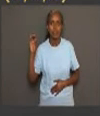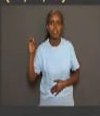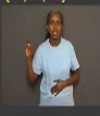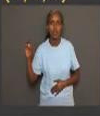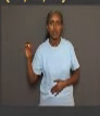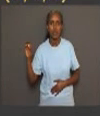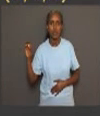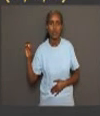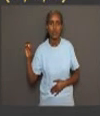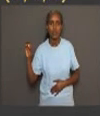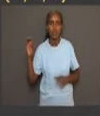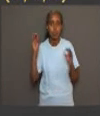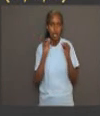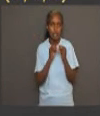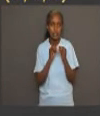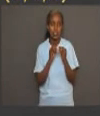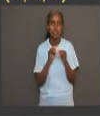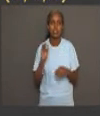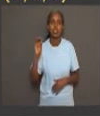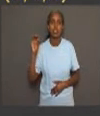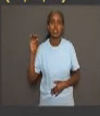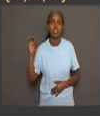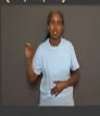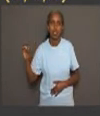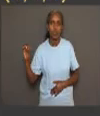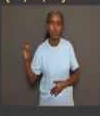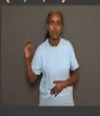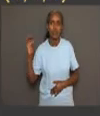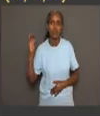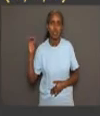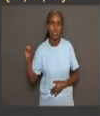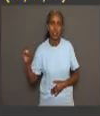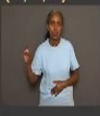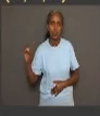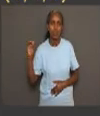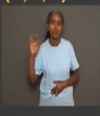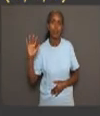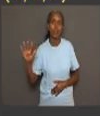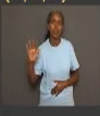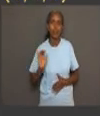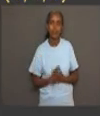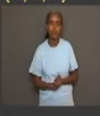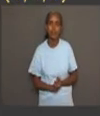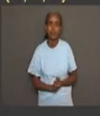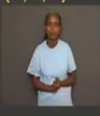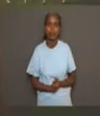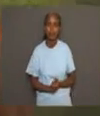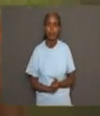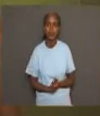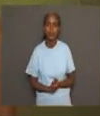8, 0 plus 0, 0, 5.